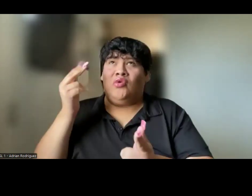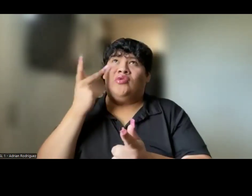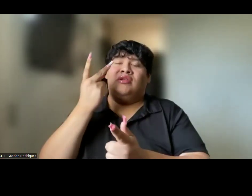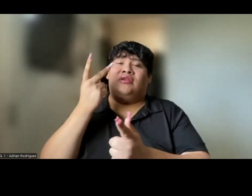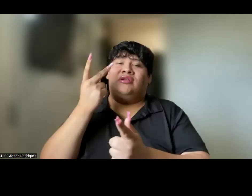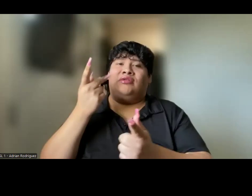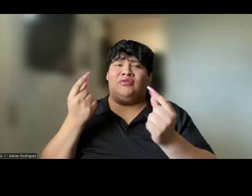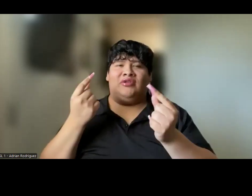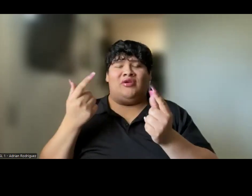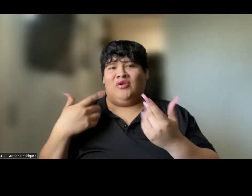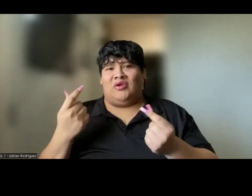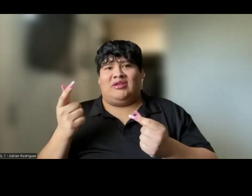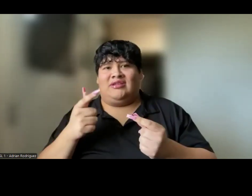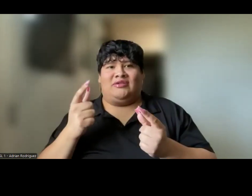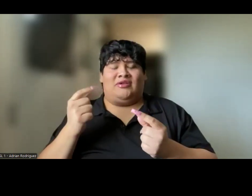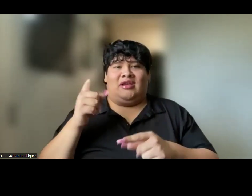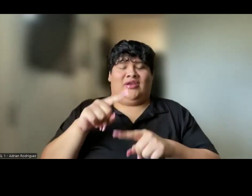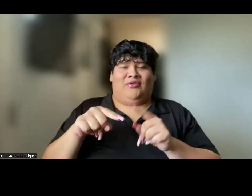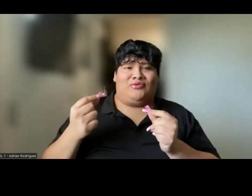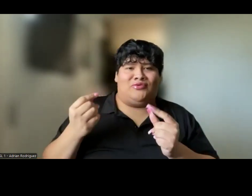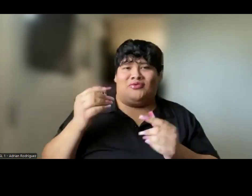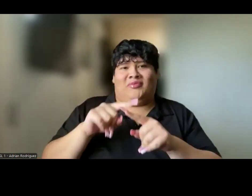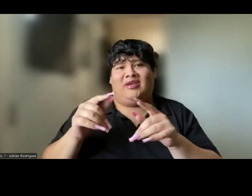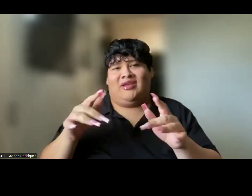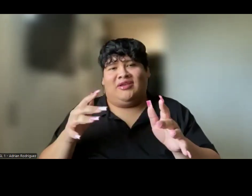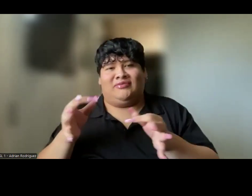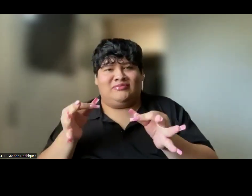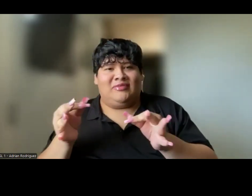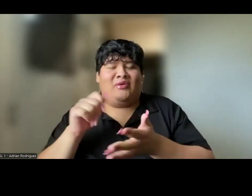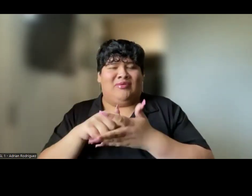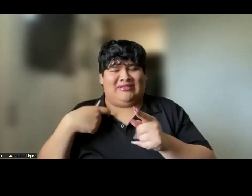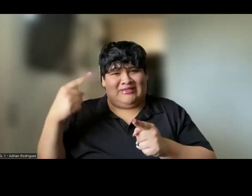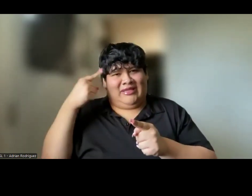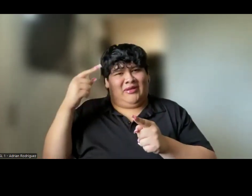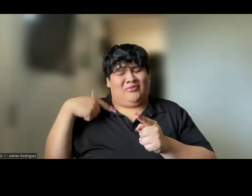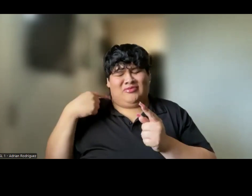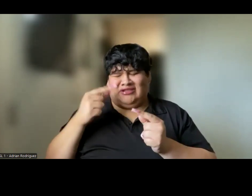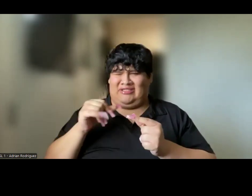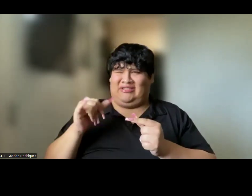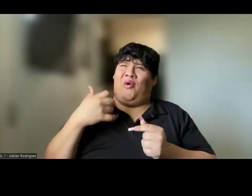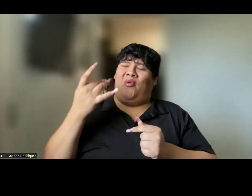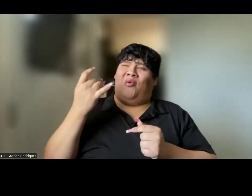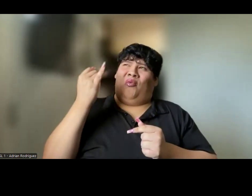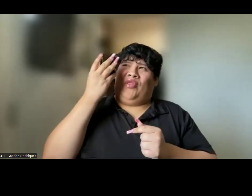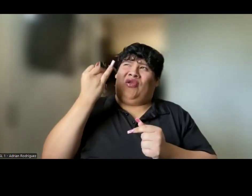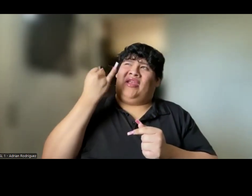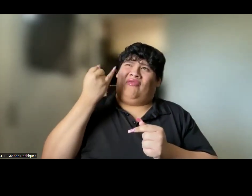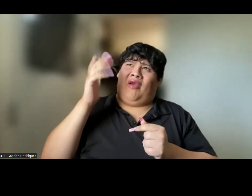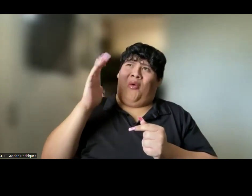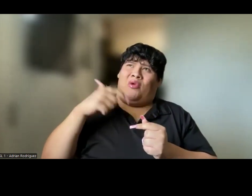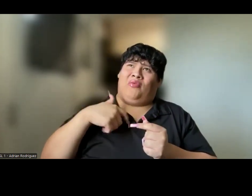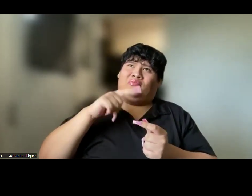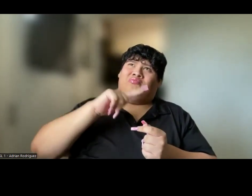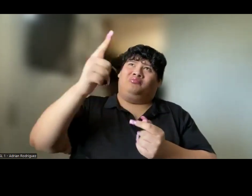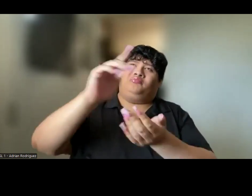wouldn't have known this, or Scan folks wouldn't have known this, or the other sponsors. But I was thinking in my head, gee, I wonder if I'm going to be the one doing this. And here we are